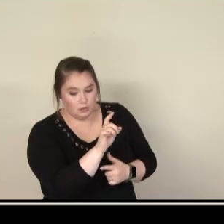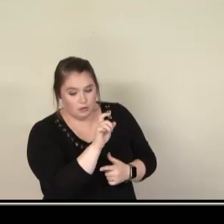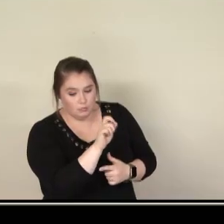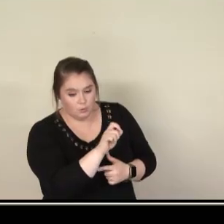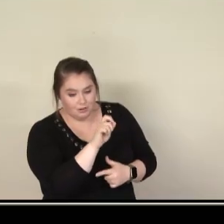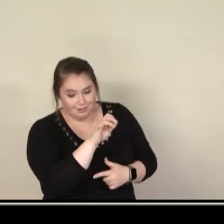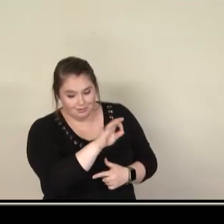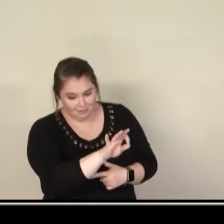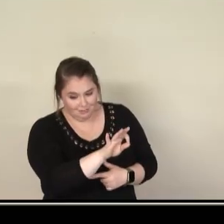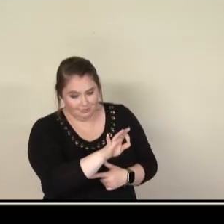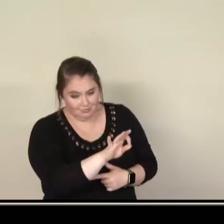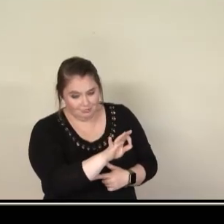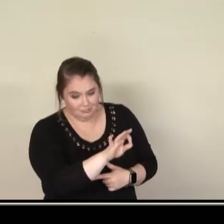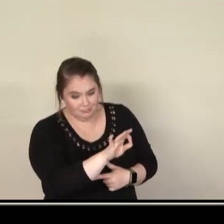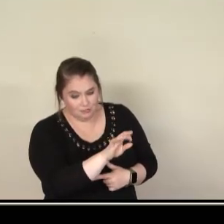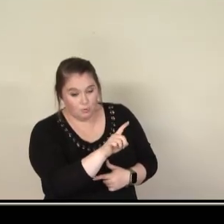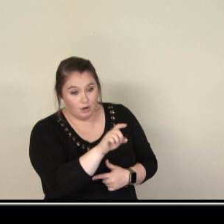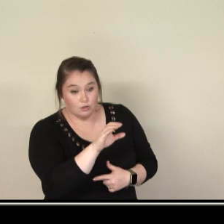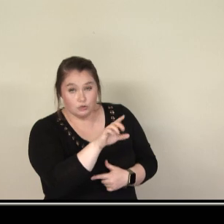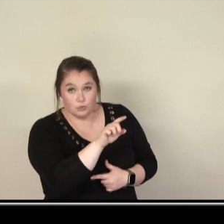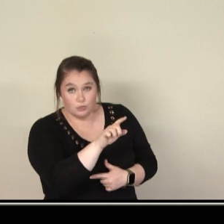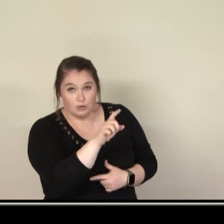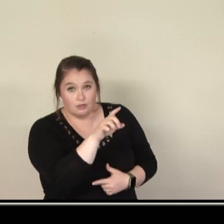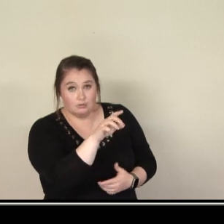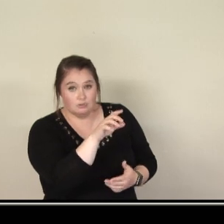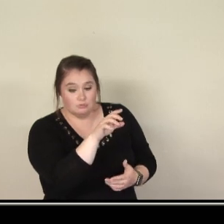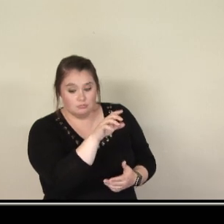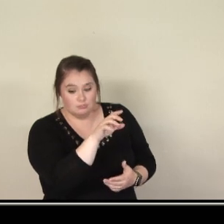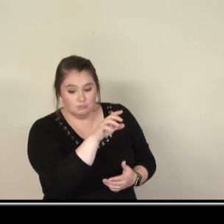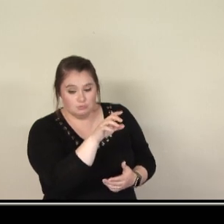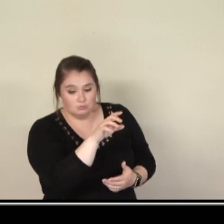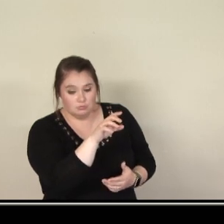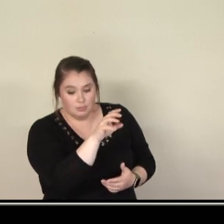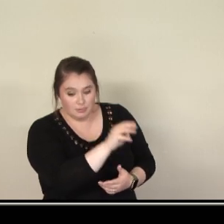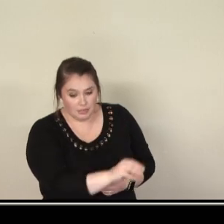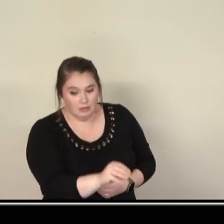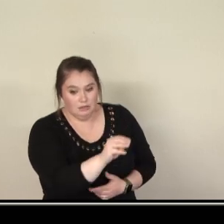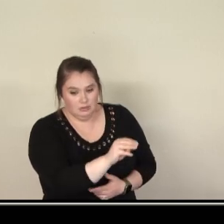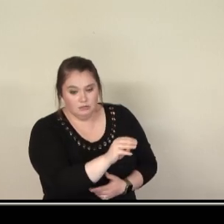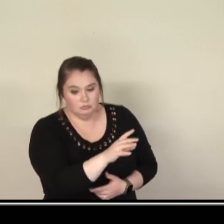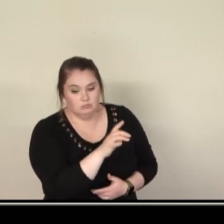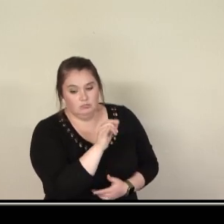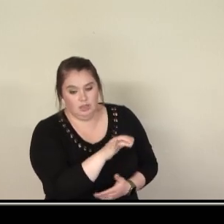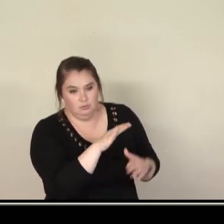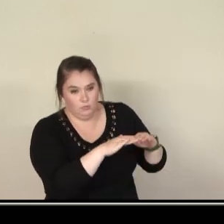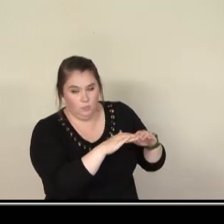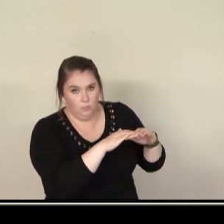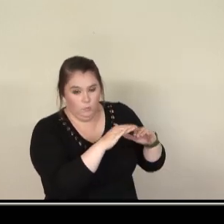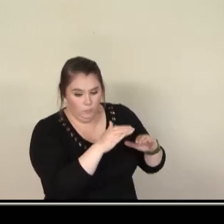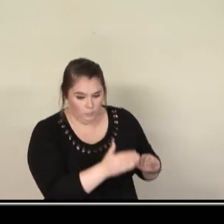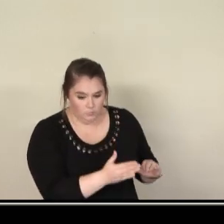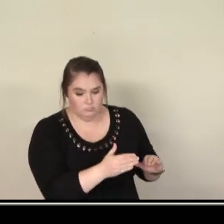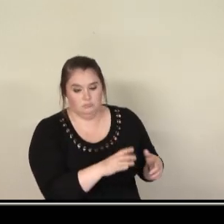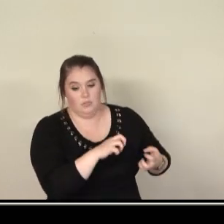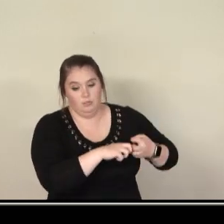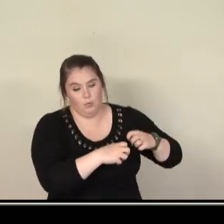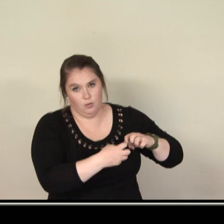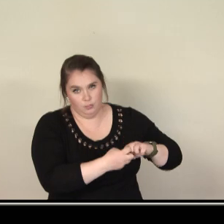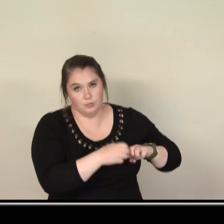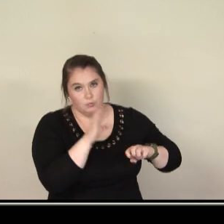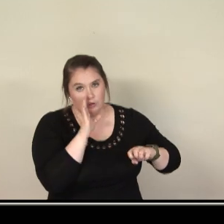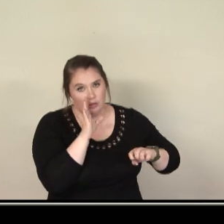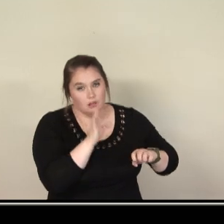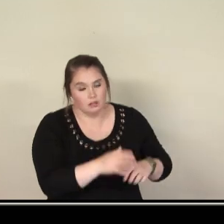121.9. Not good news when we're already drawing down our fund balance $3.3 million. So this would be a real problem for